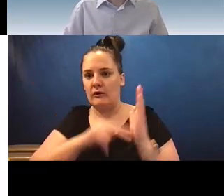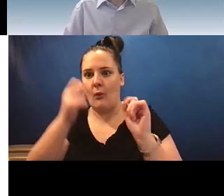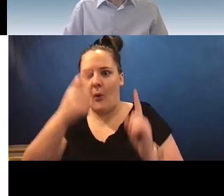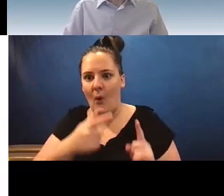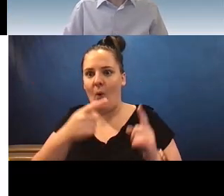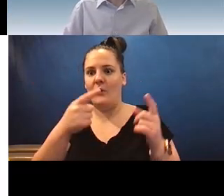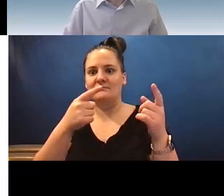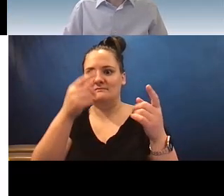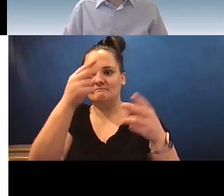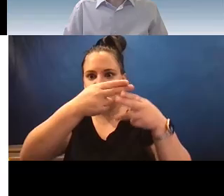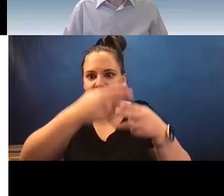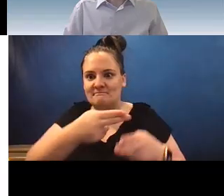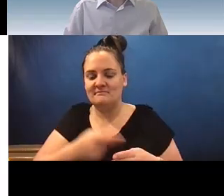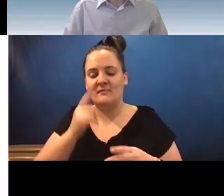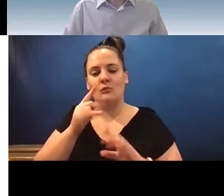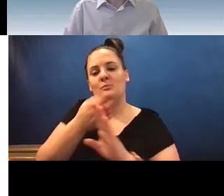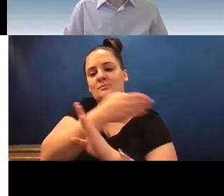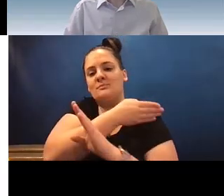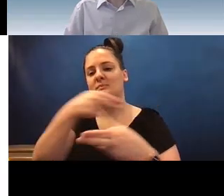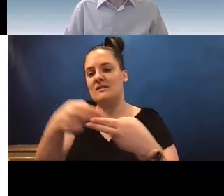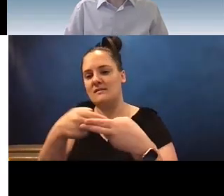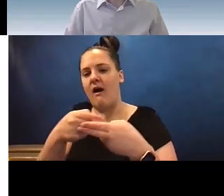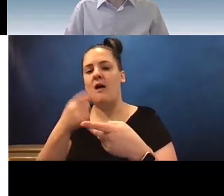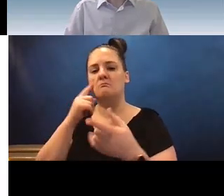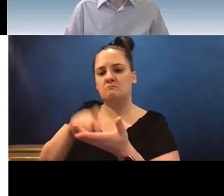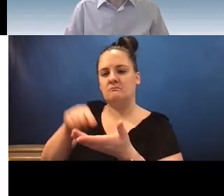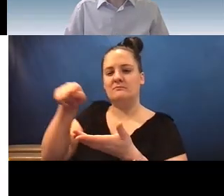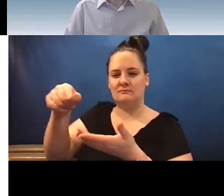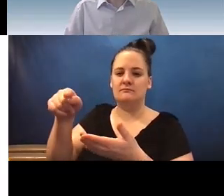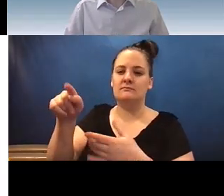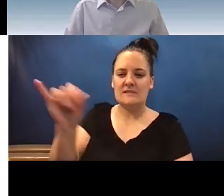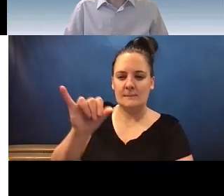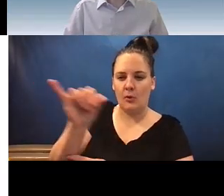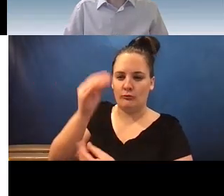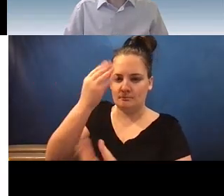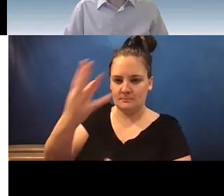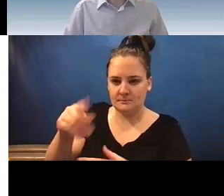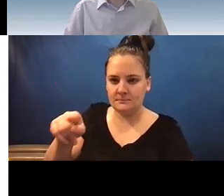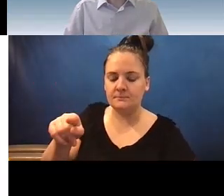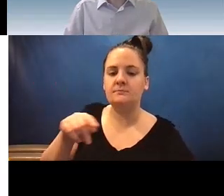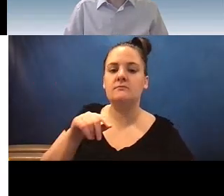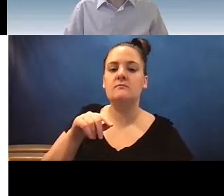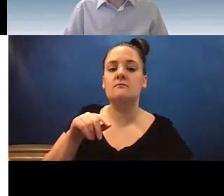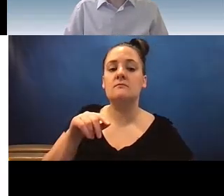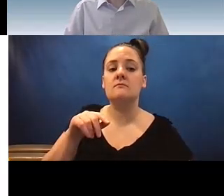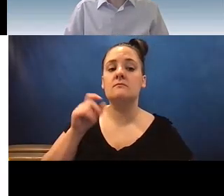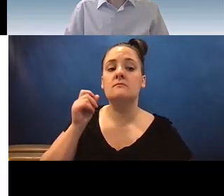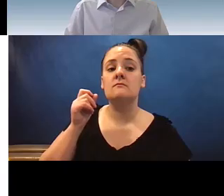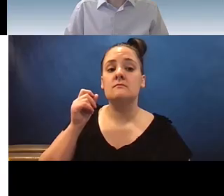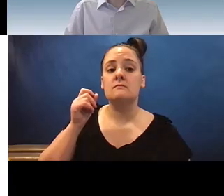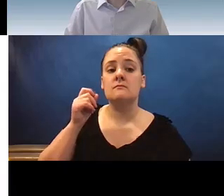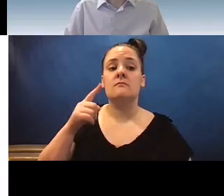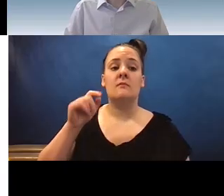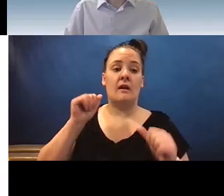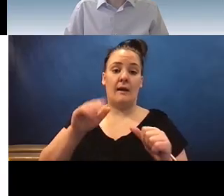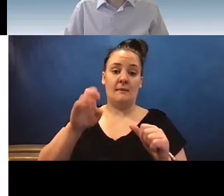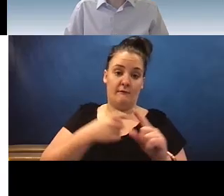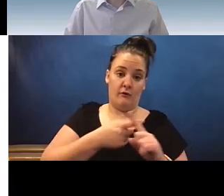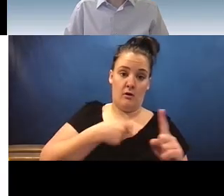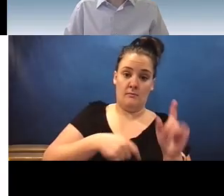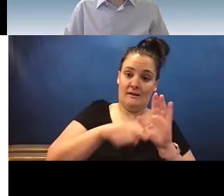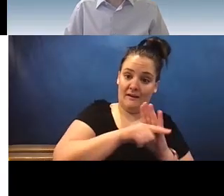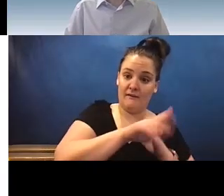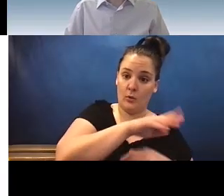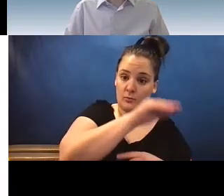slide. Each bar represents a category of profits from less than -4% up to a greater than 10%